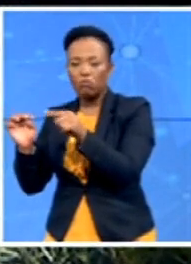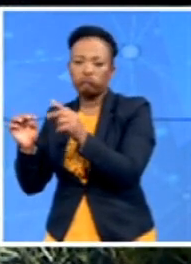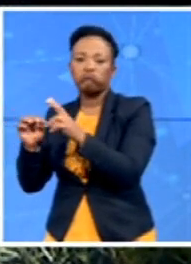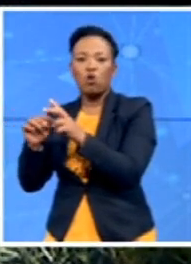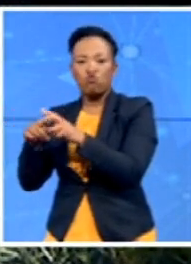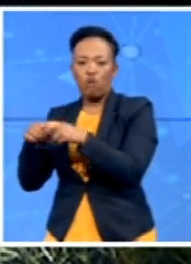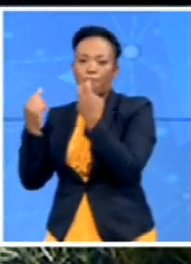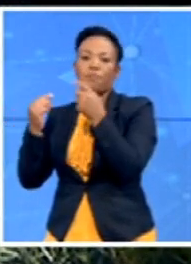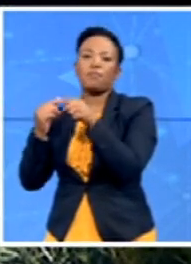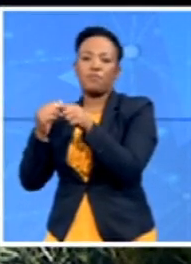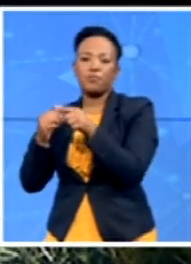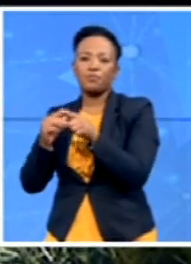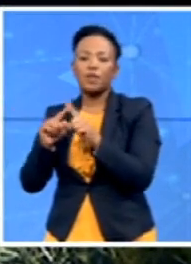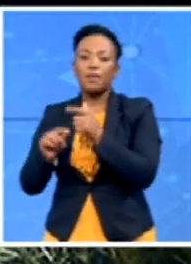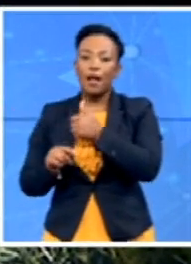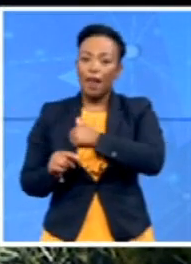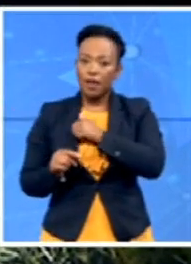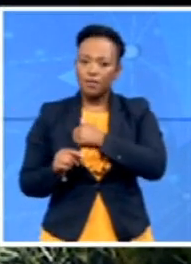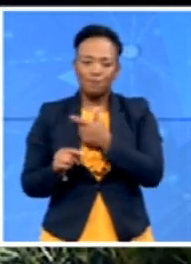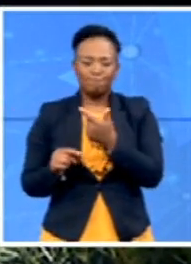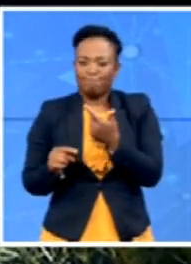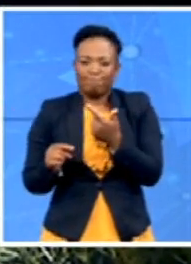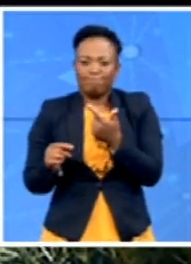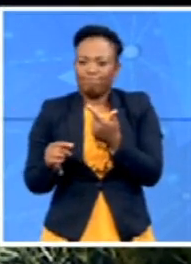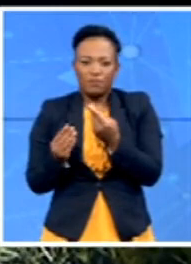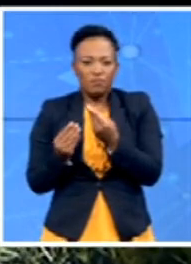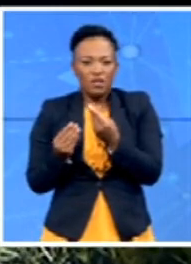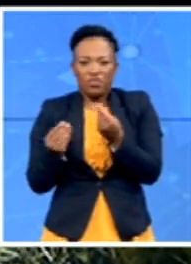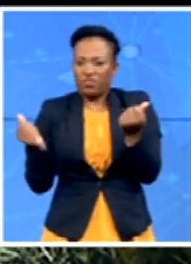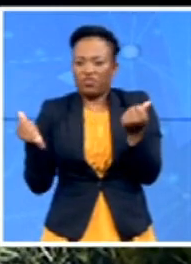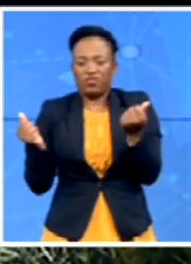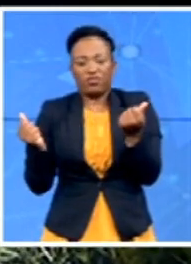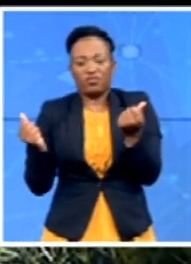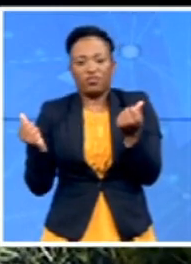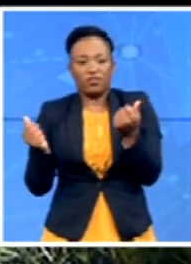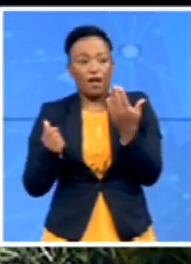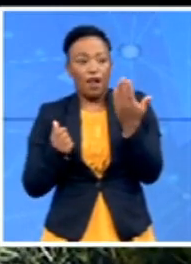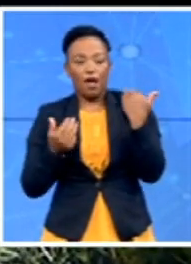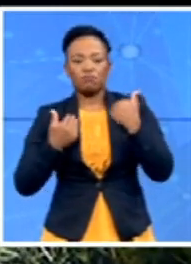dry, last Sunday, where he was eventually arrested by police. He's